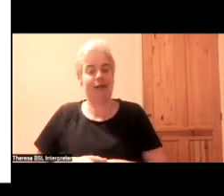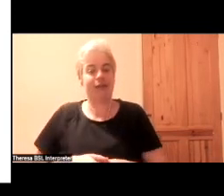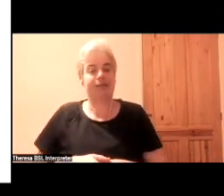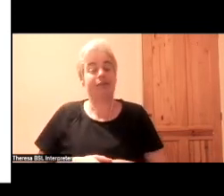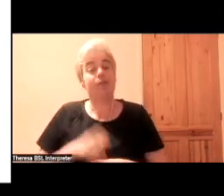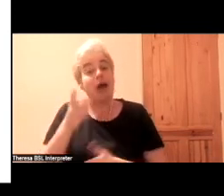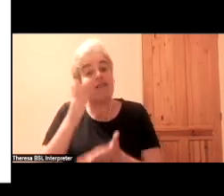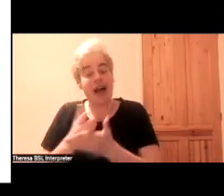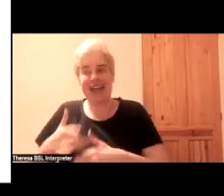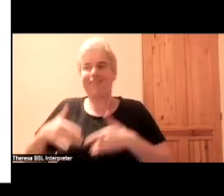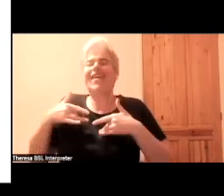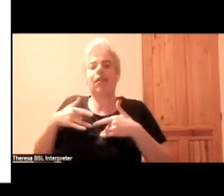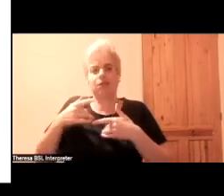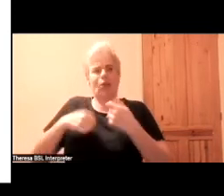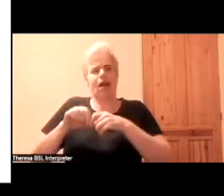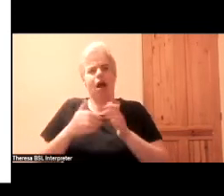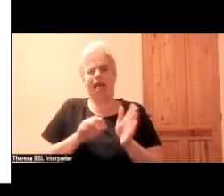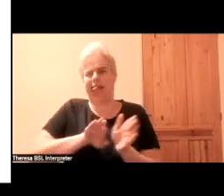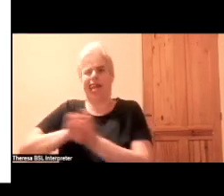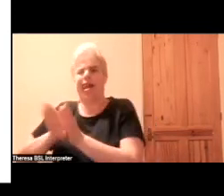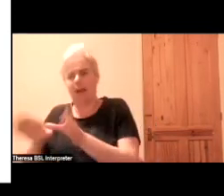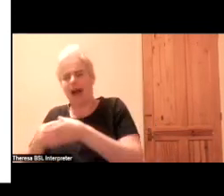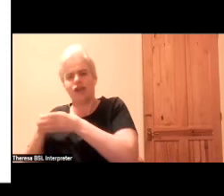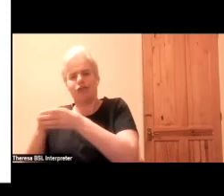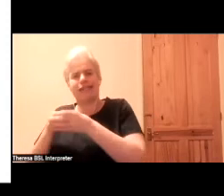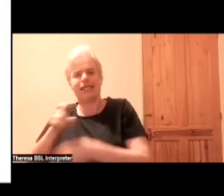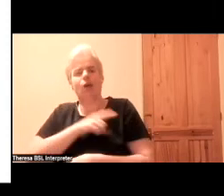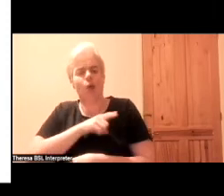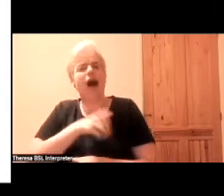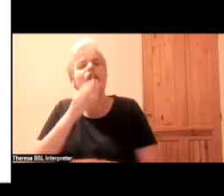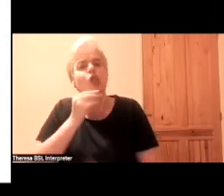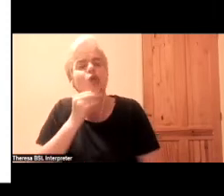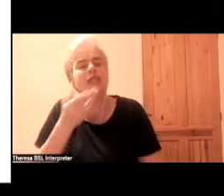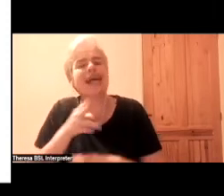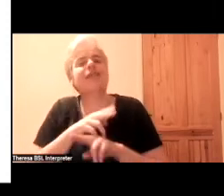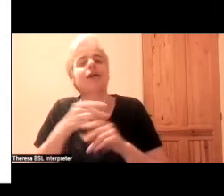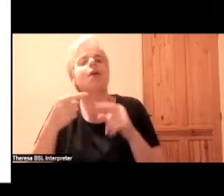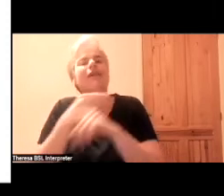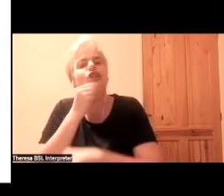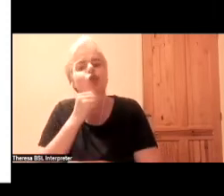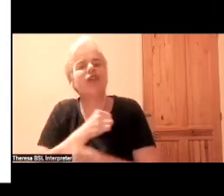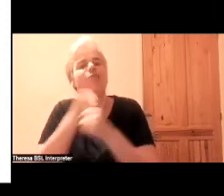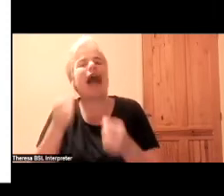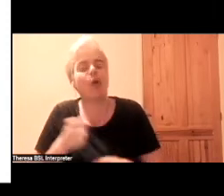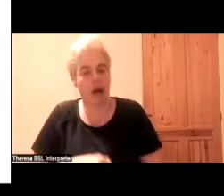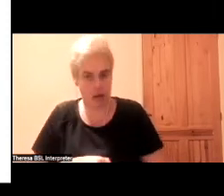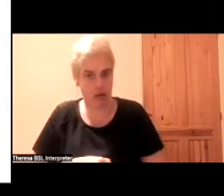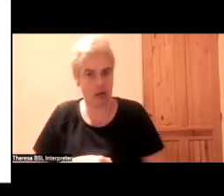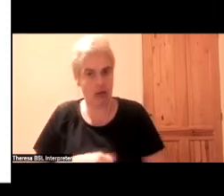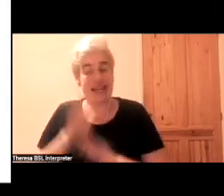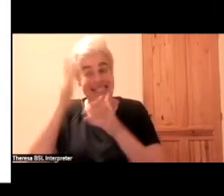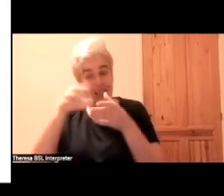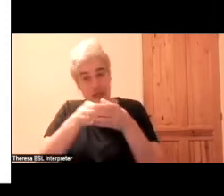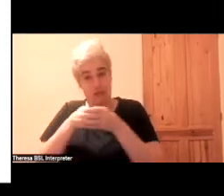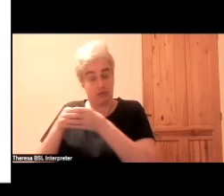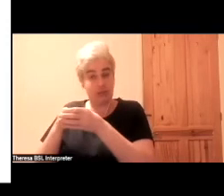the fact that it feels as though we are a minority is to do with the use and misuse of power. Where the concerns of a minority are to